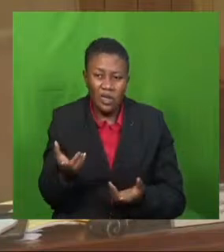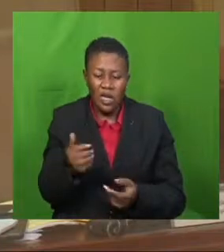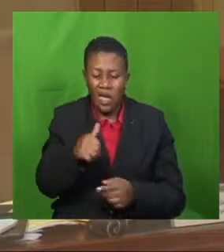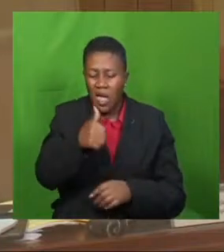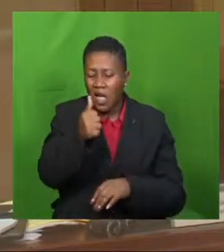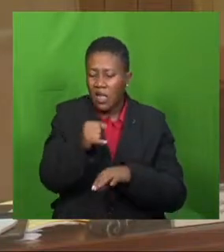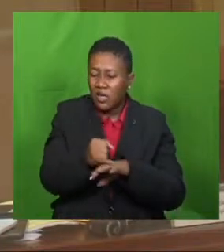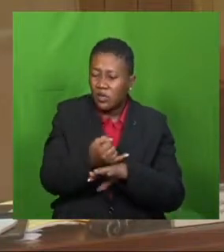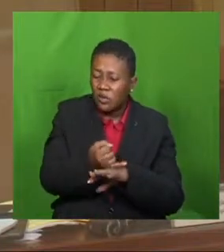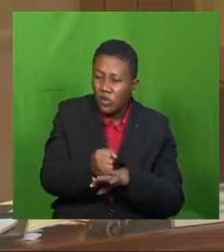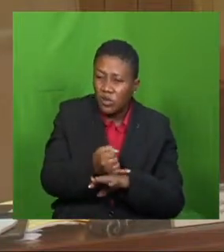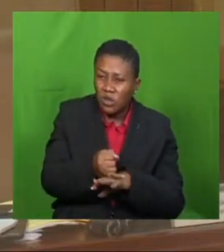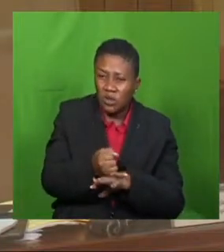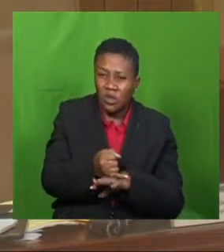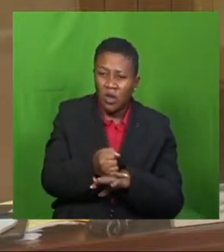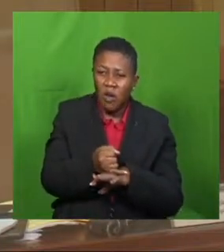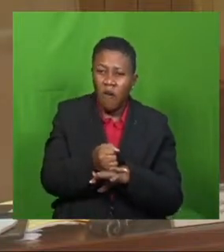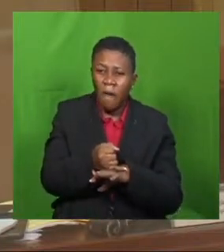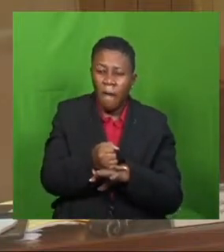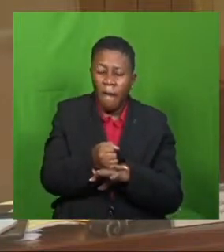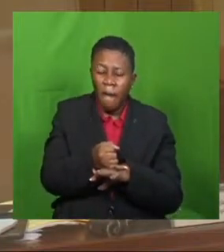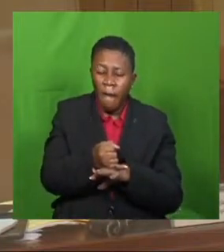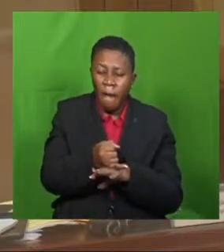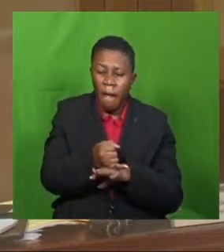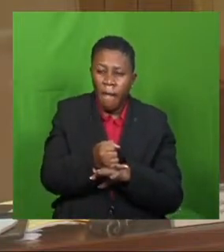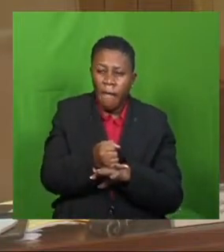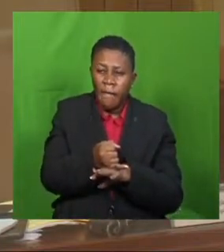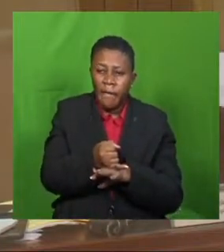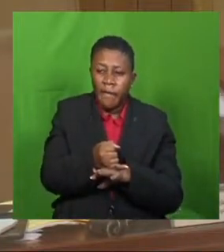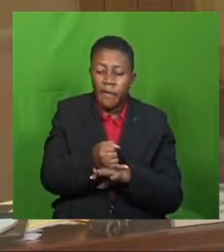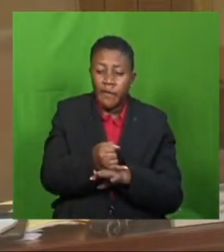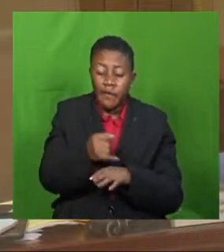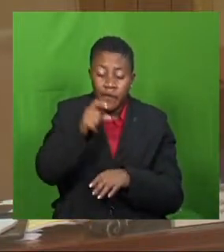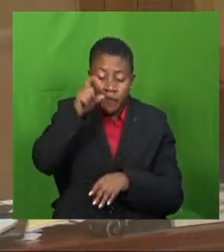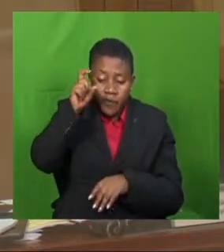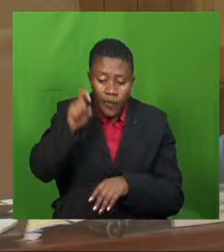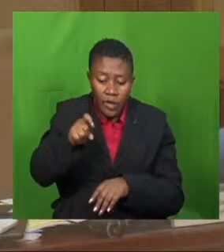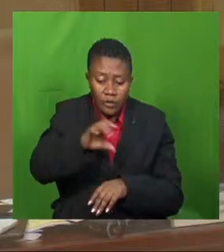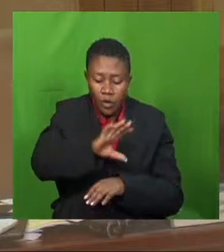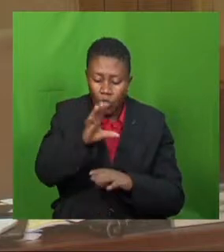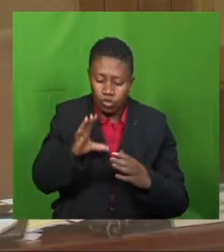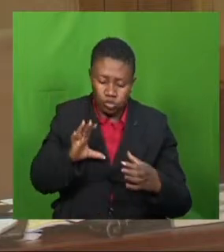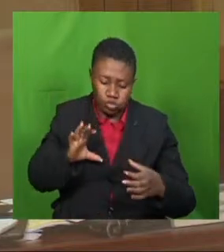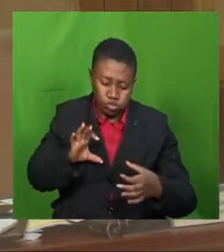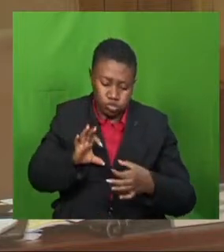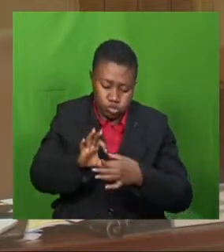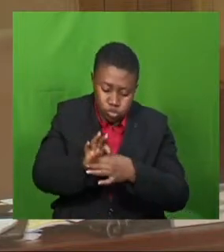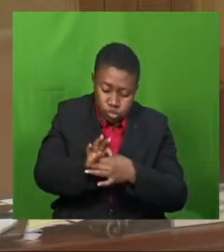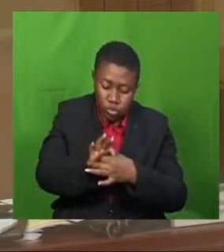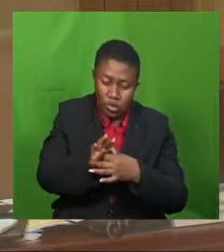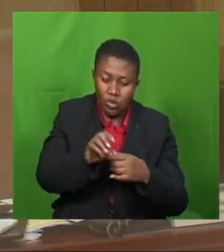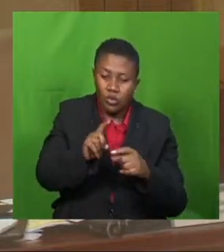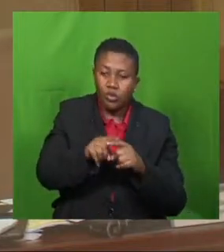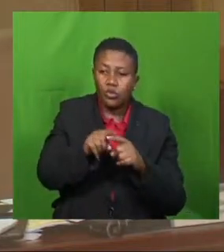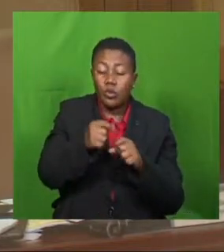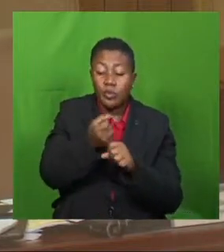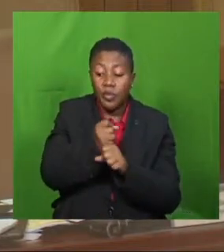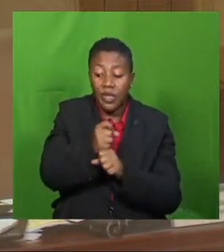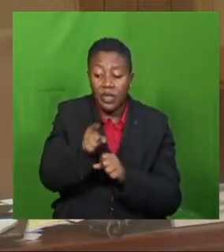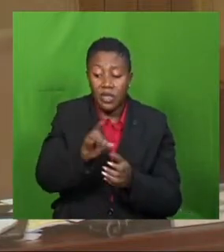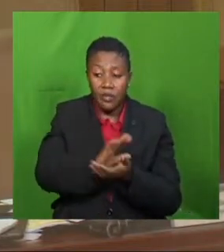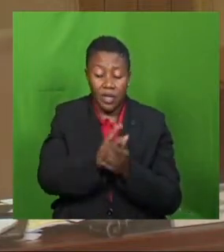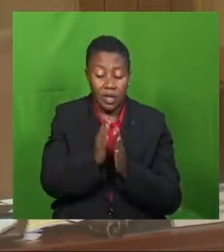as our leader espoused, must all come together to make this a reality. Access to